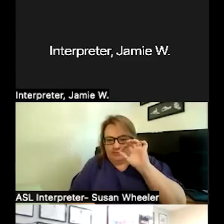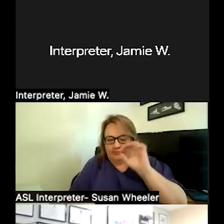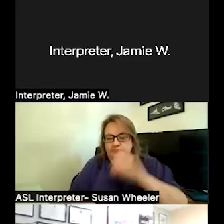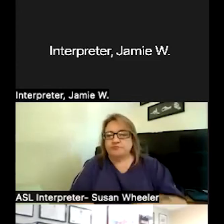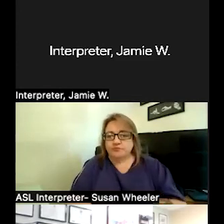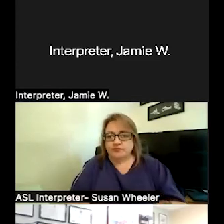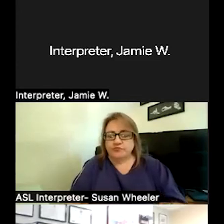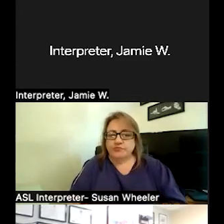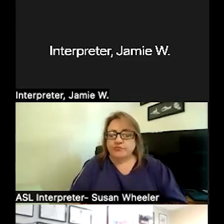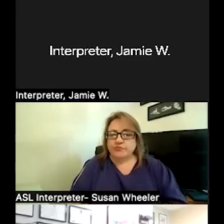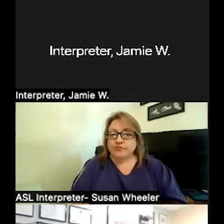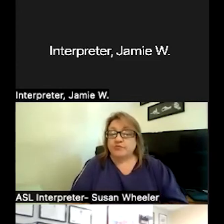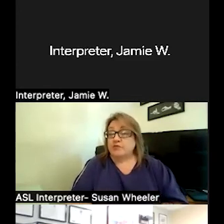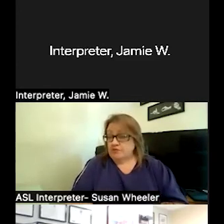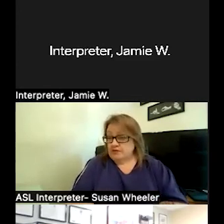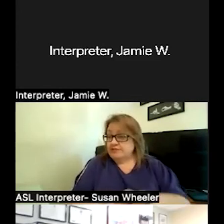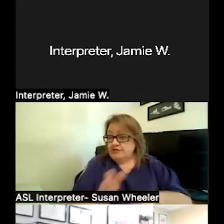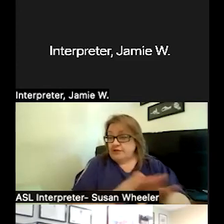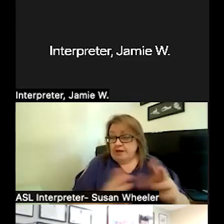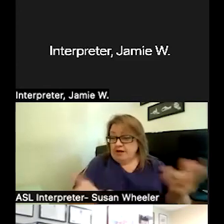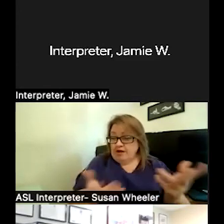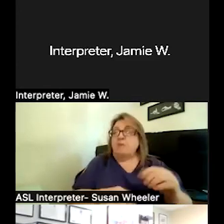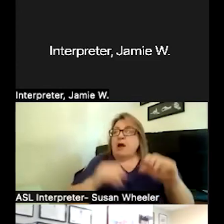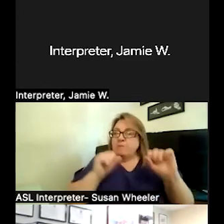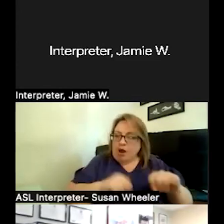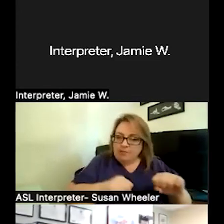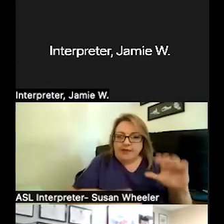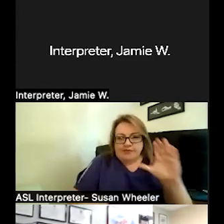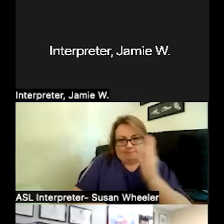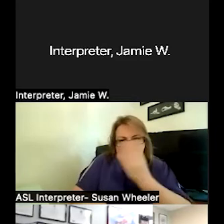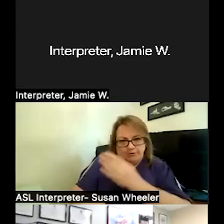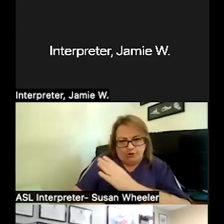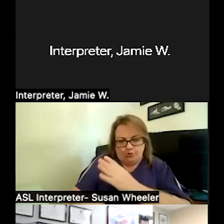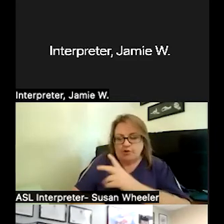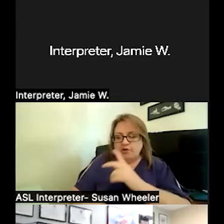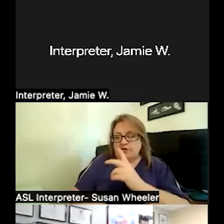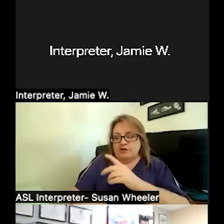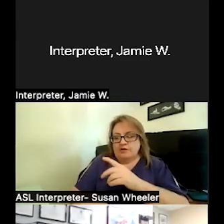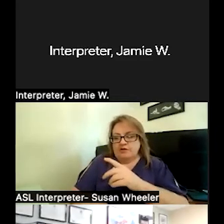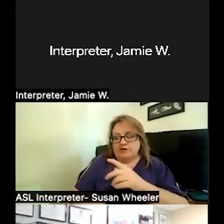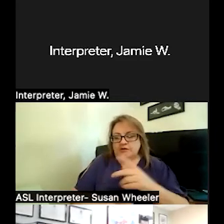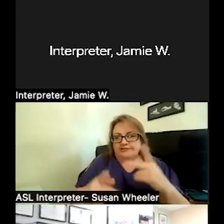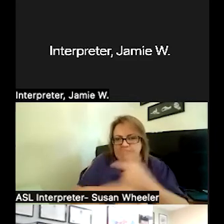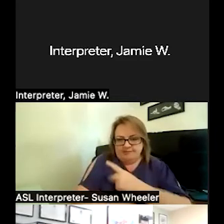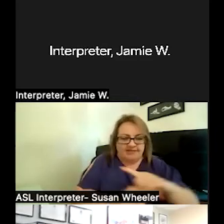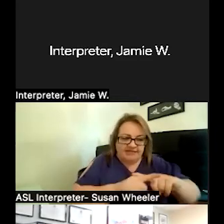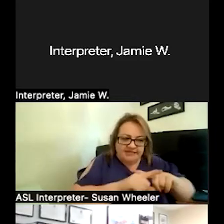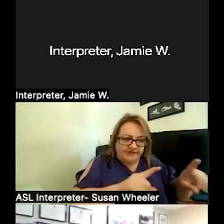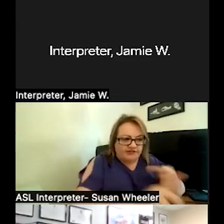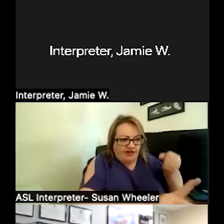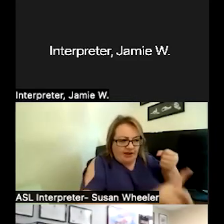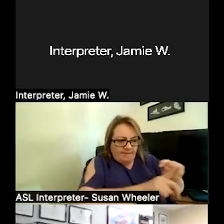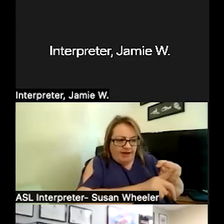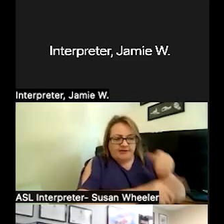And that's developed by probability, the blue columns, times the difference of impact, the